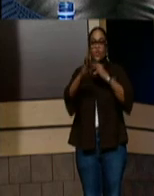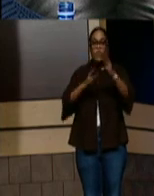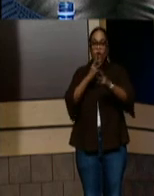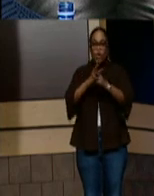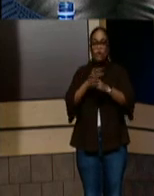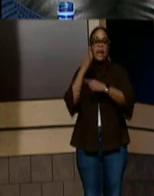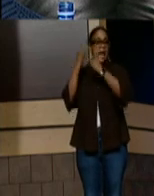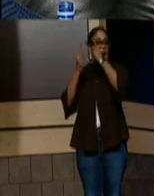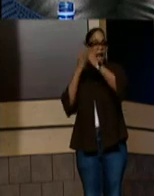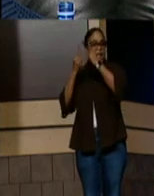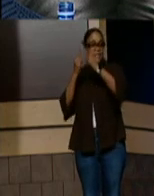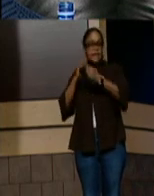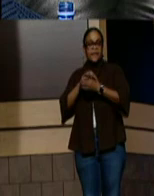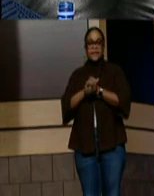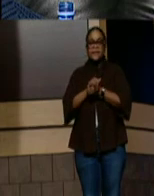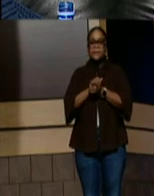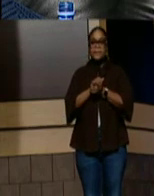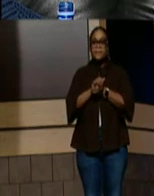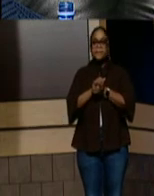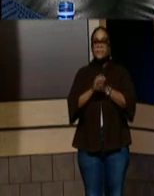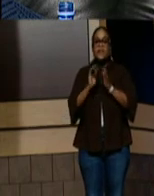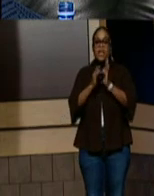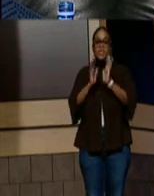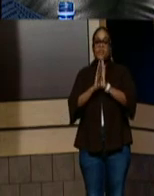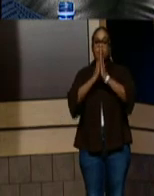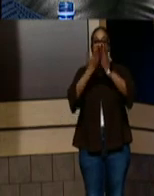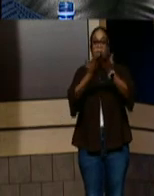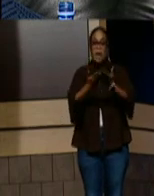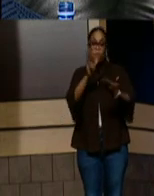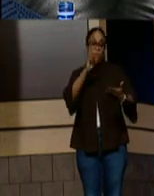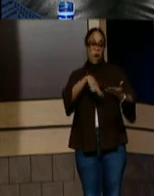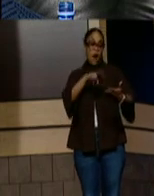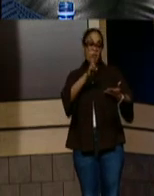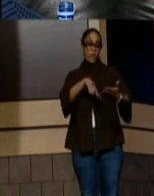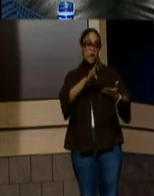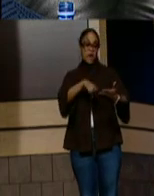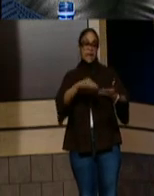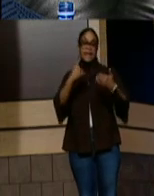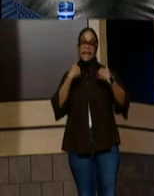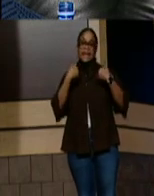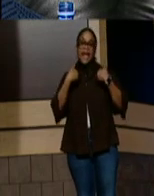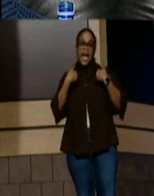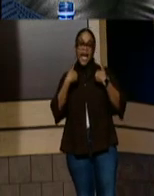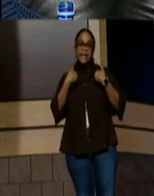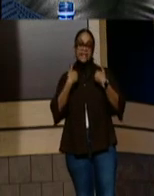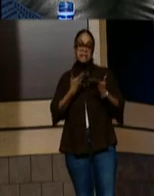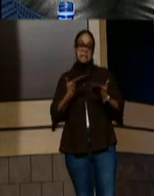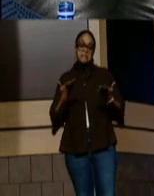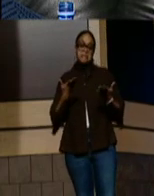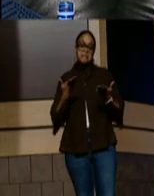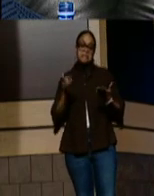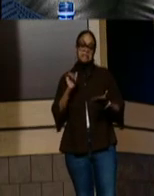that the Bible that I read, it has things like